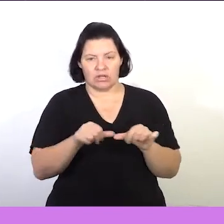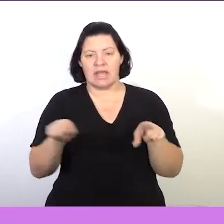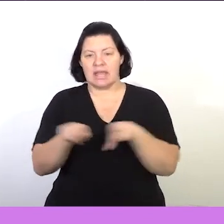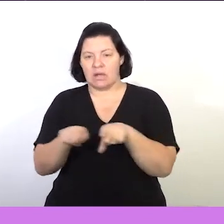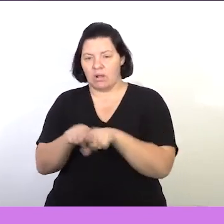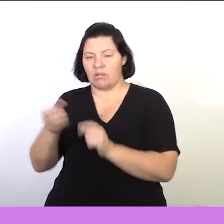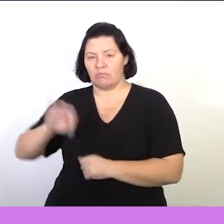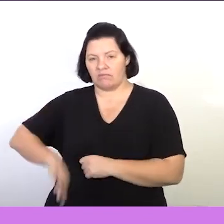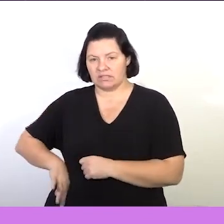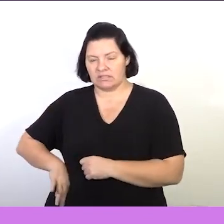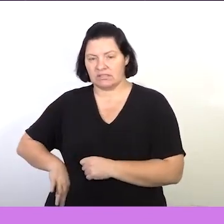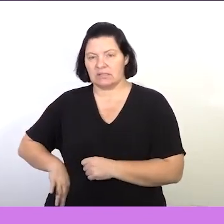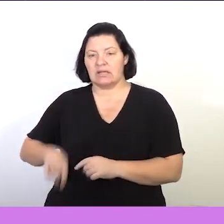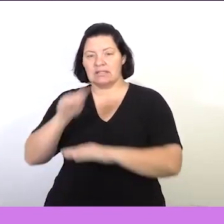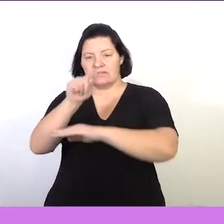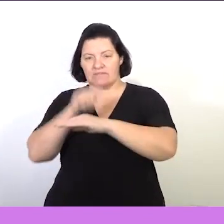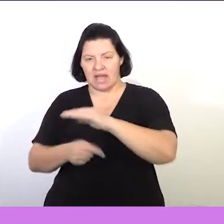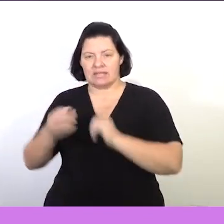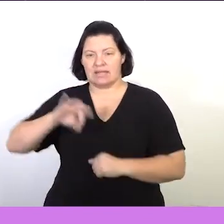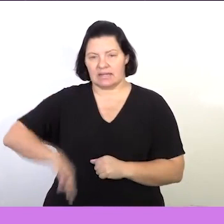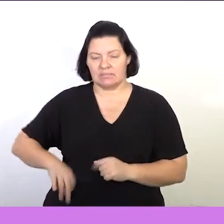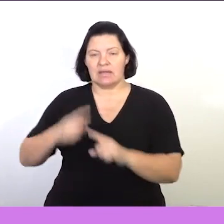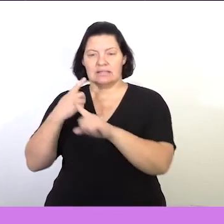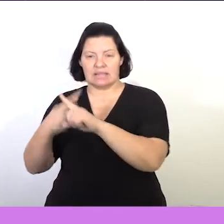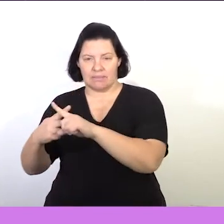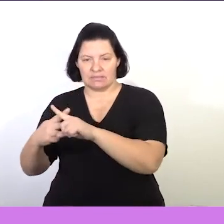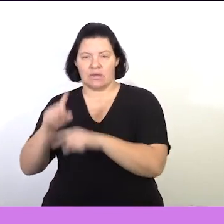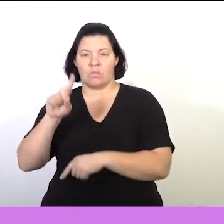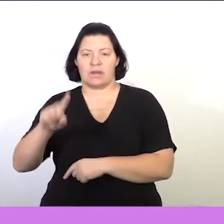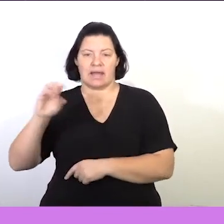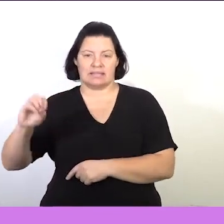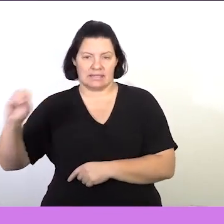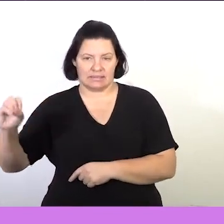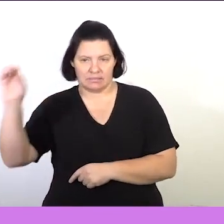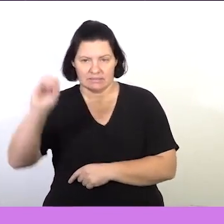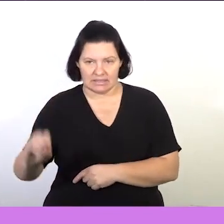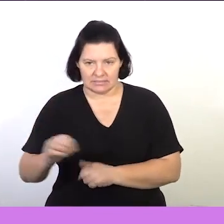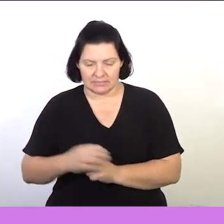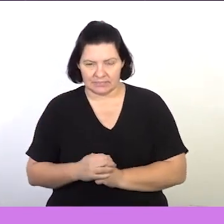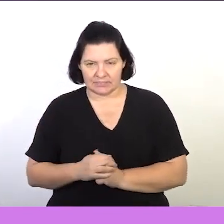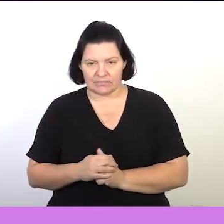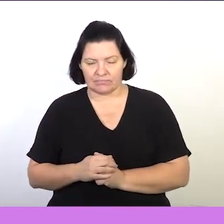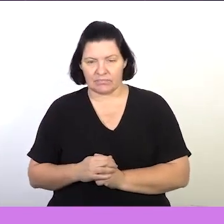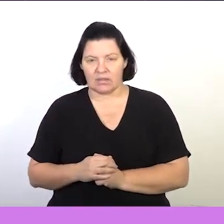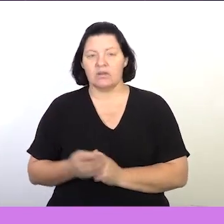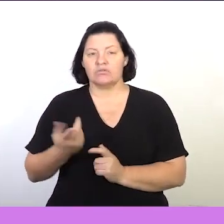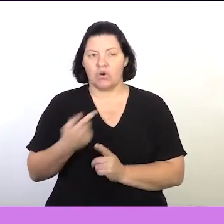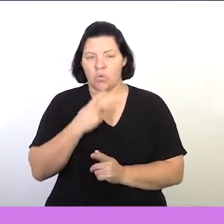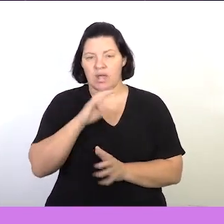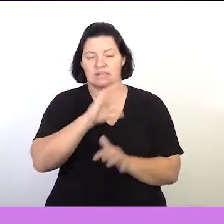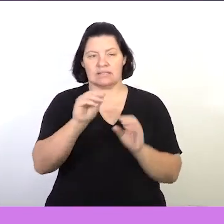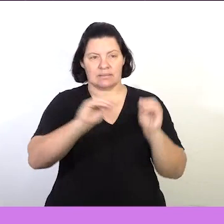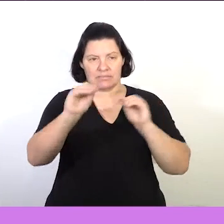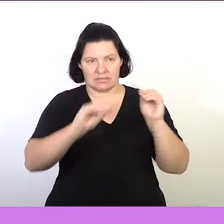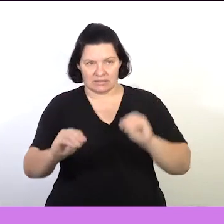equals your profit divided by your income multiplied by 100%. Right, so let's quickly go and substitute.